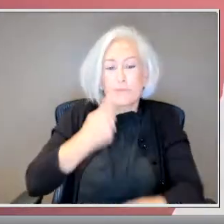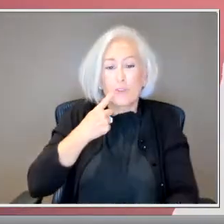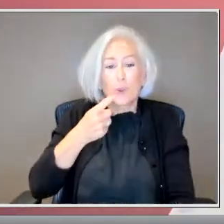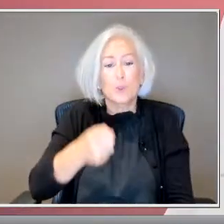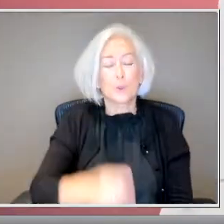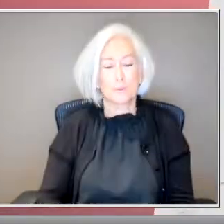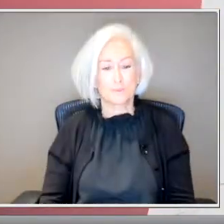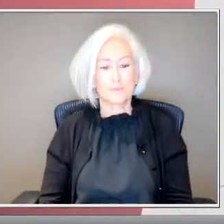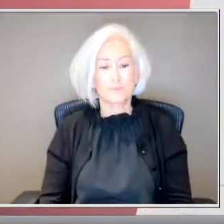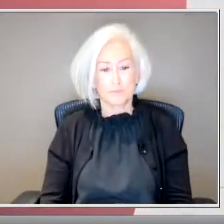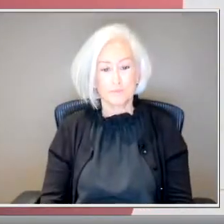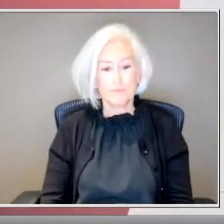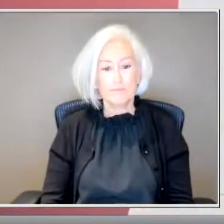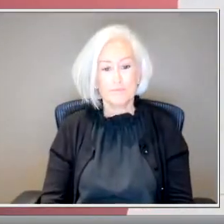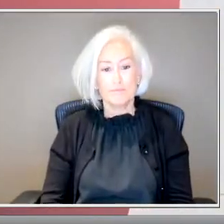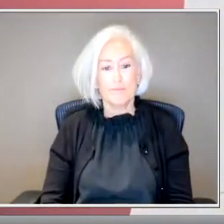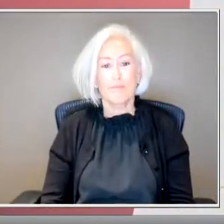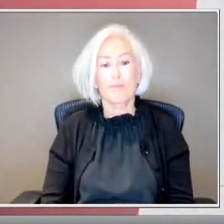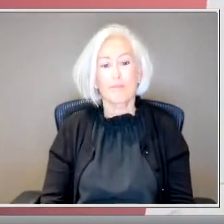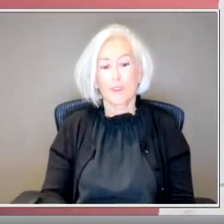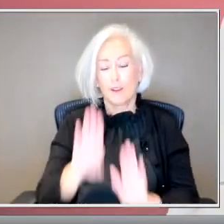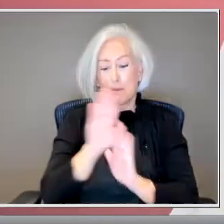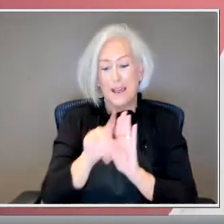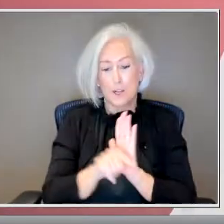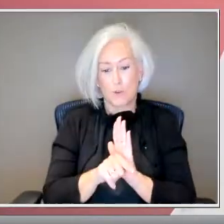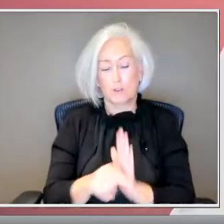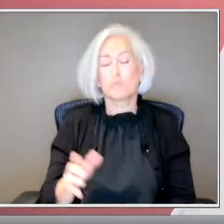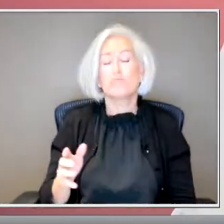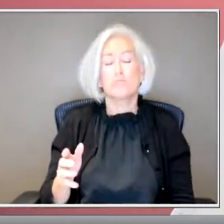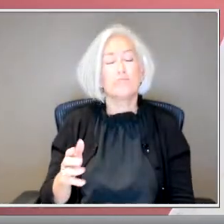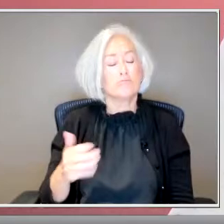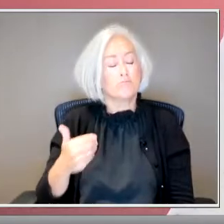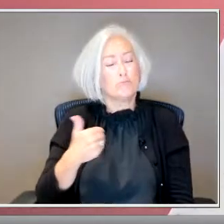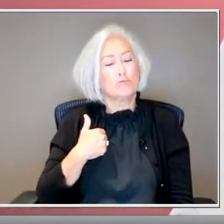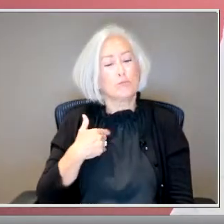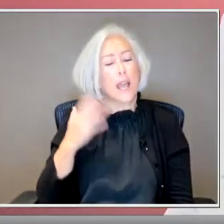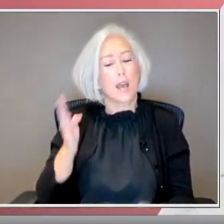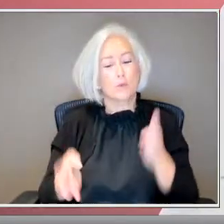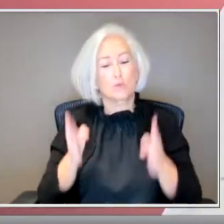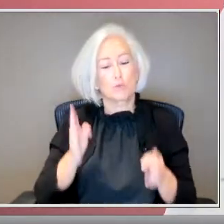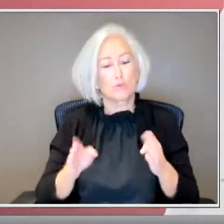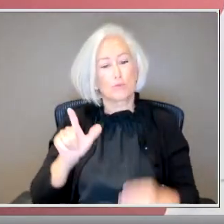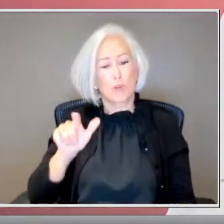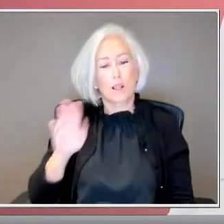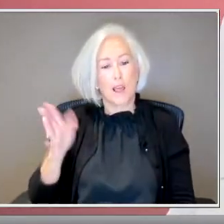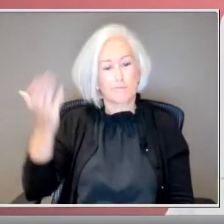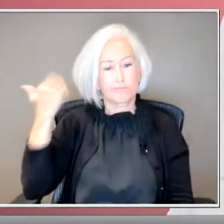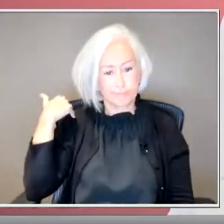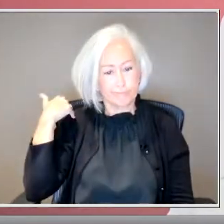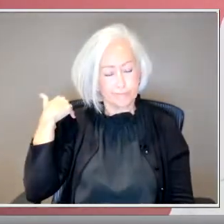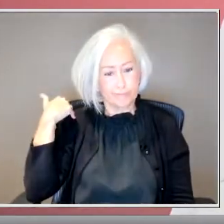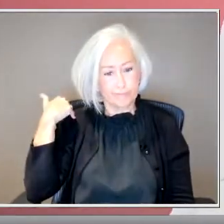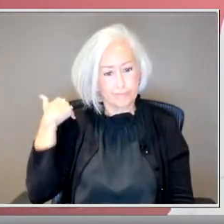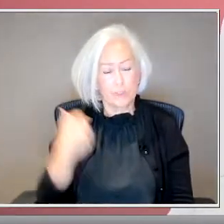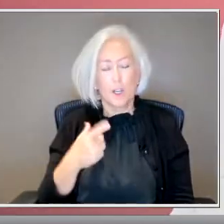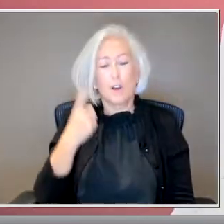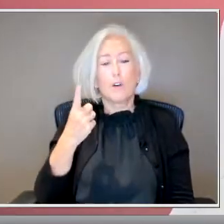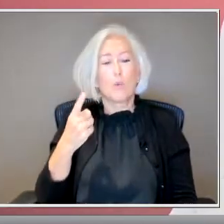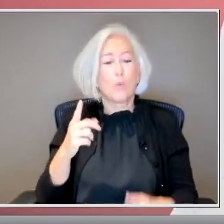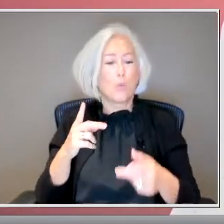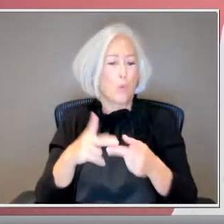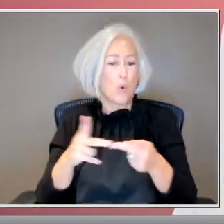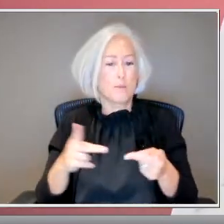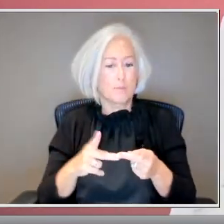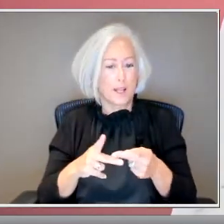the background is we had a robotics lab for quite some time. We are the earliest site, or one of the first sites in the Midwest to have a robotics lab